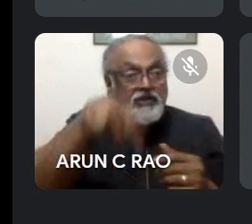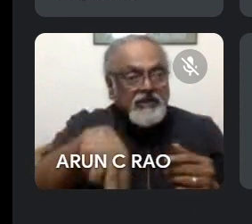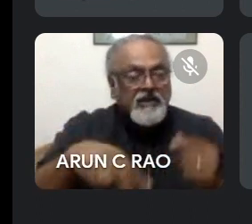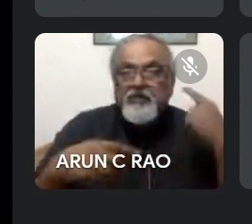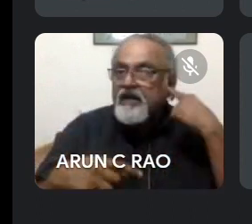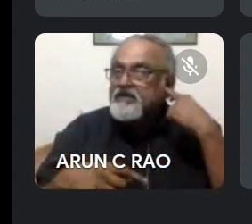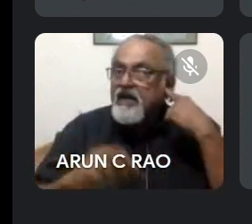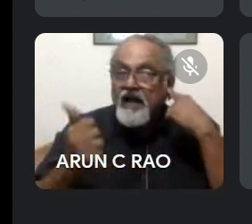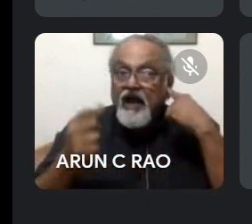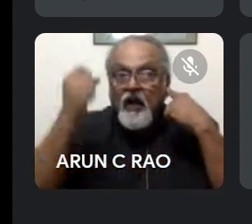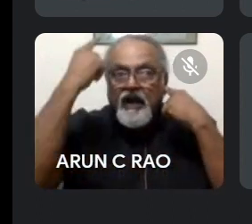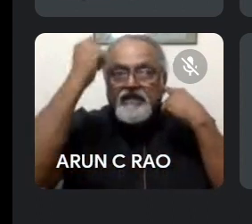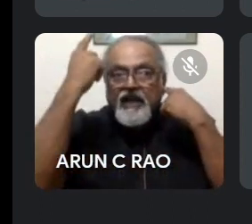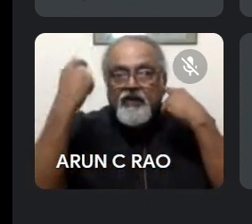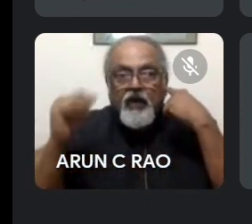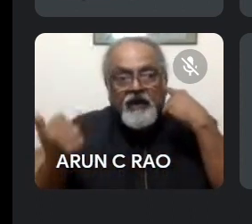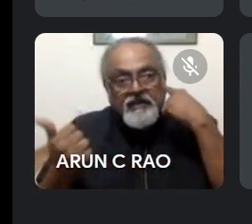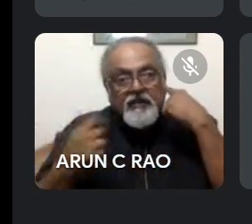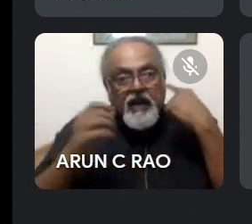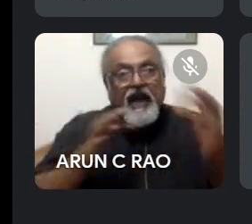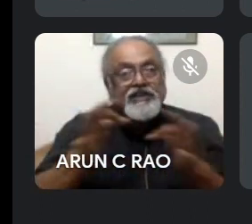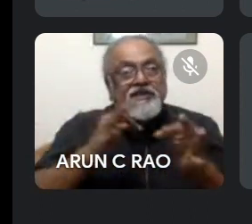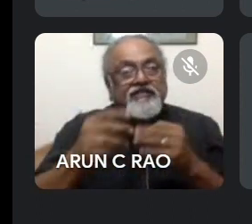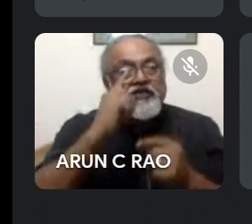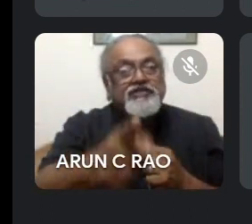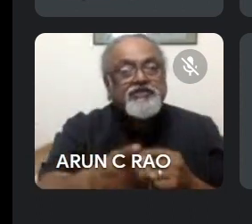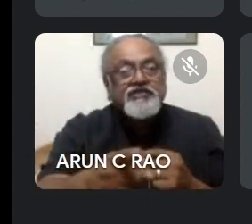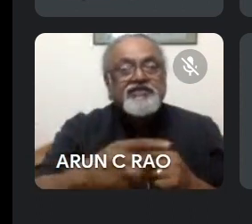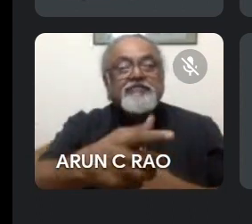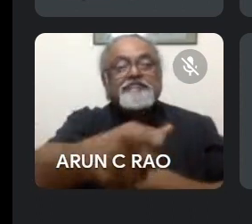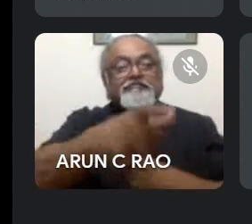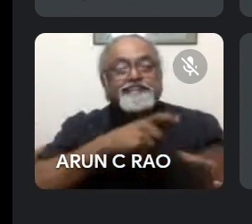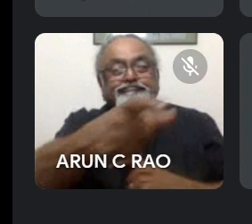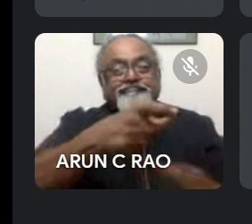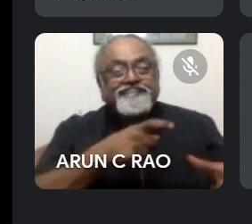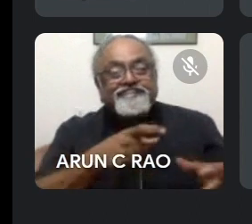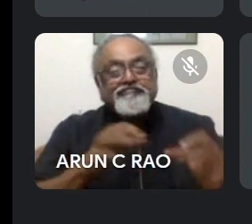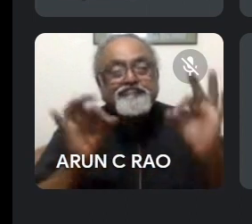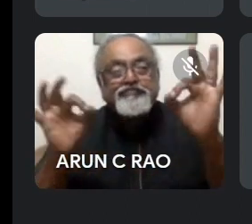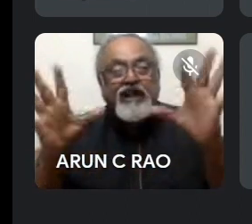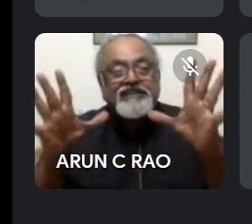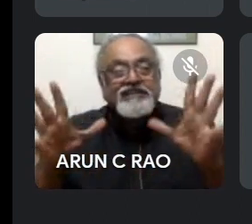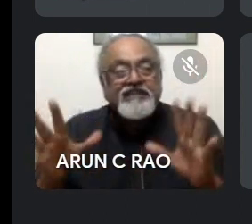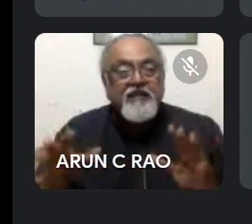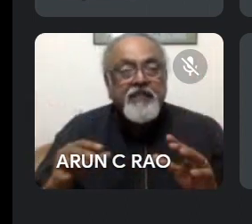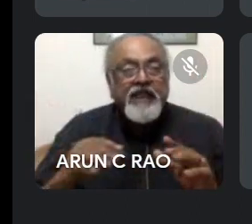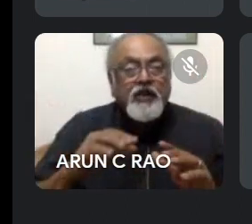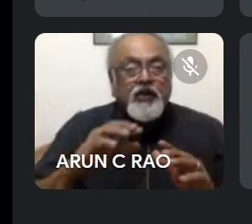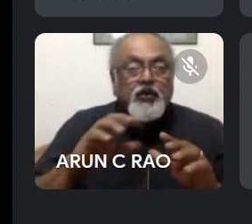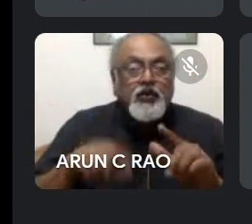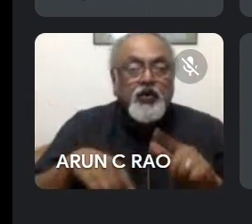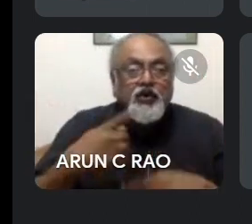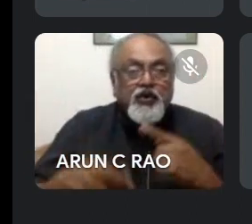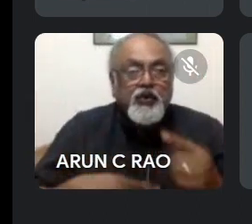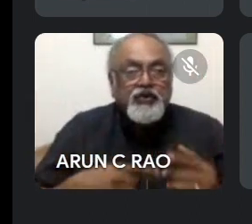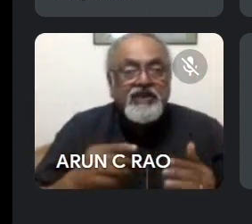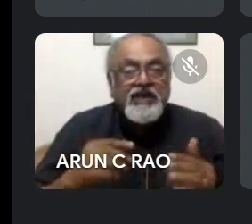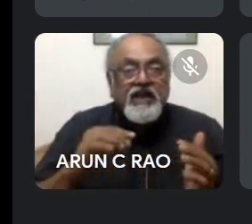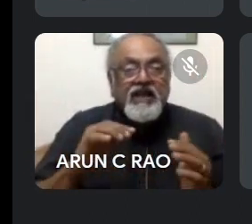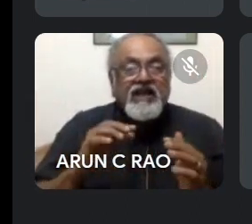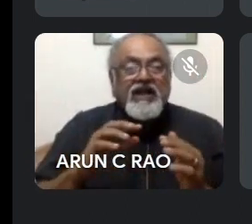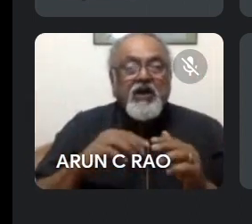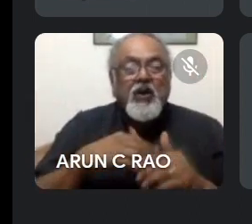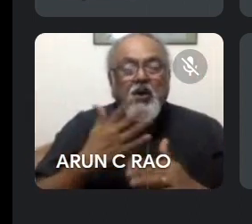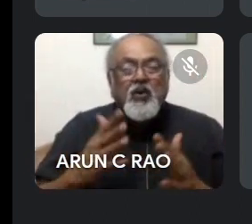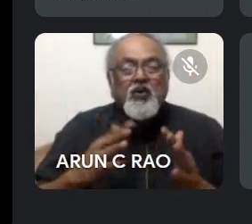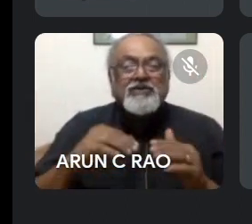do your homework, just do what is due. And you're constantly folding, bending to very, very uncomfortable